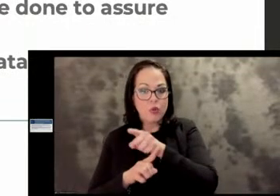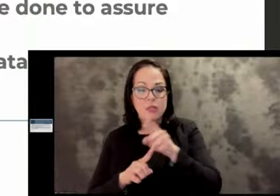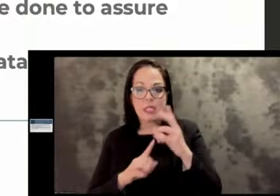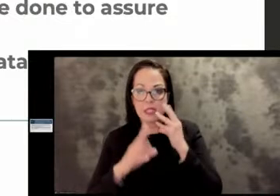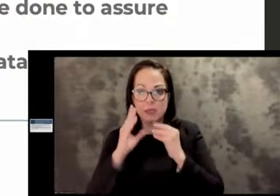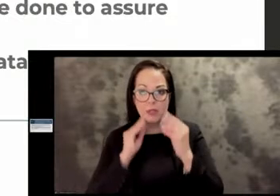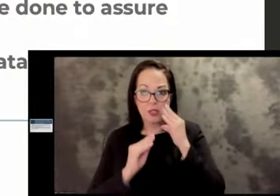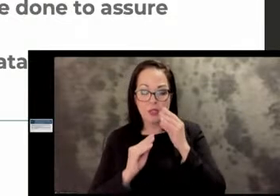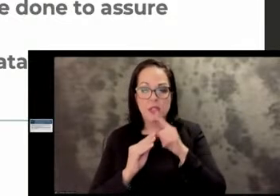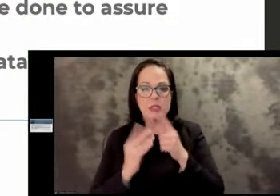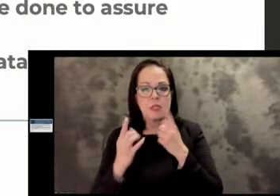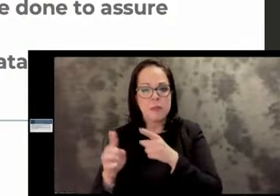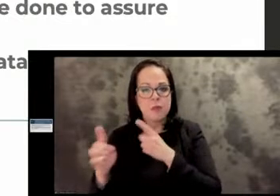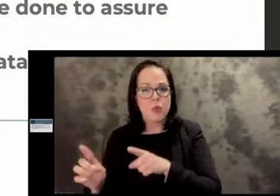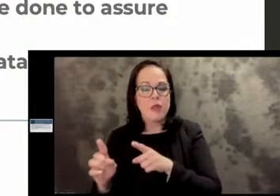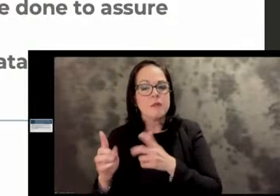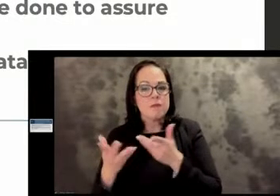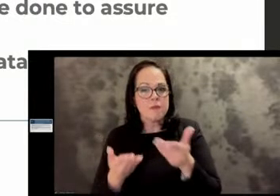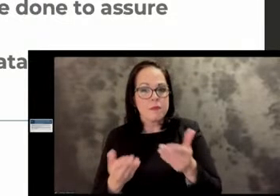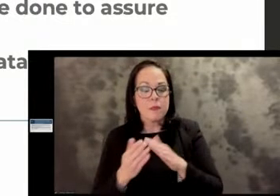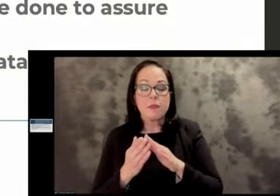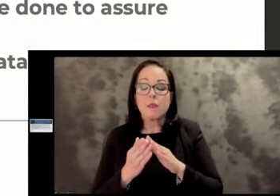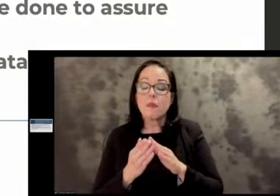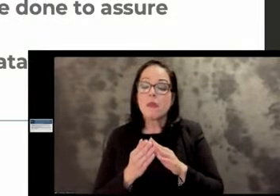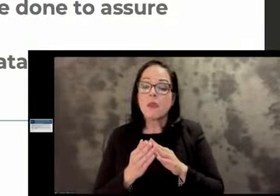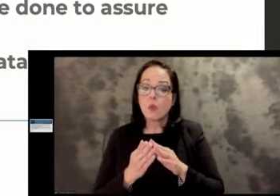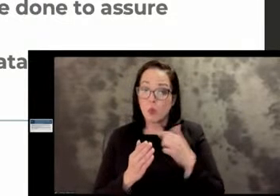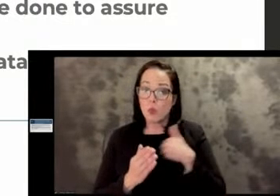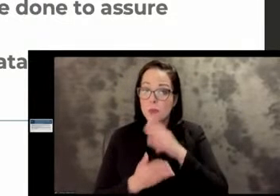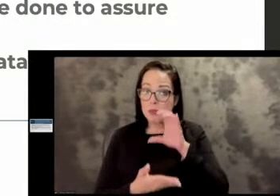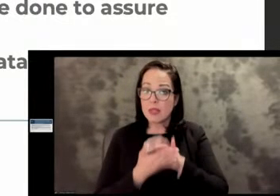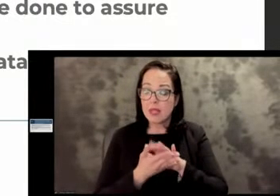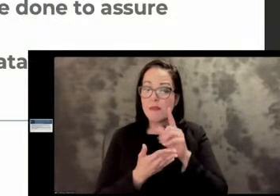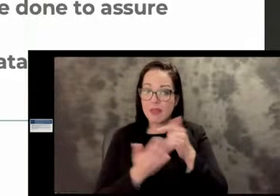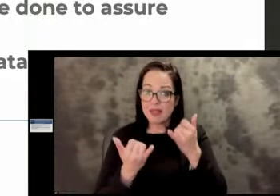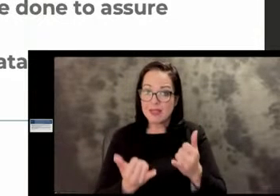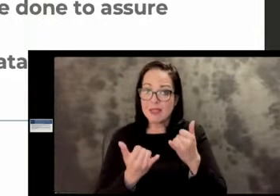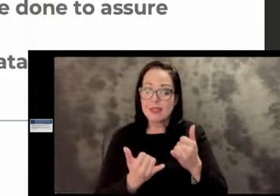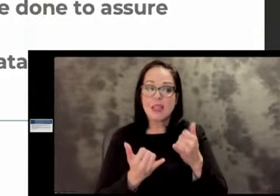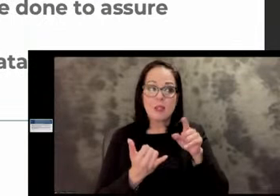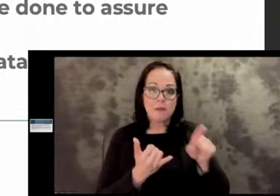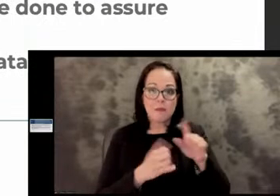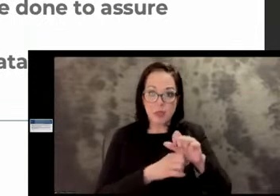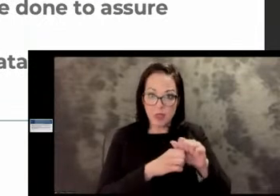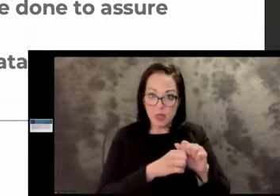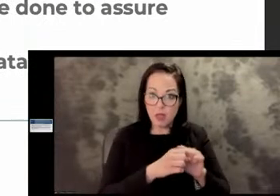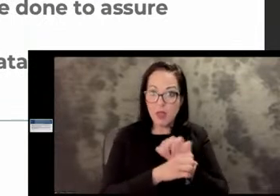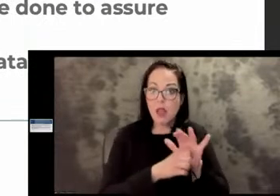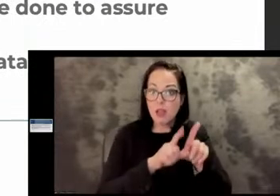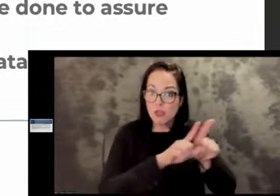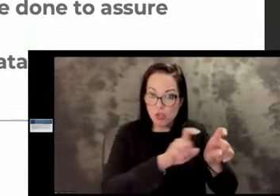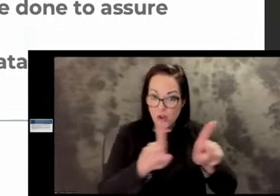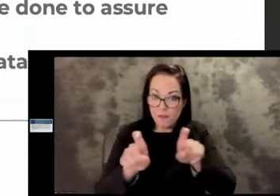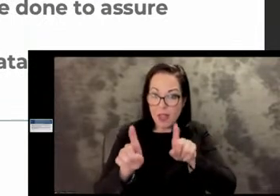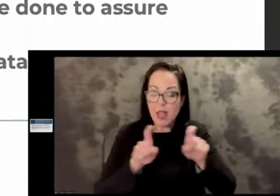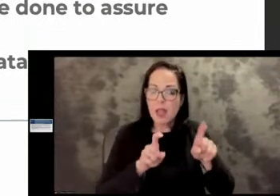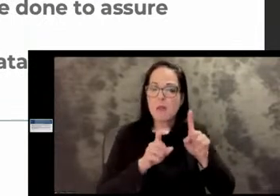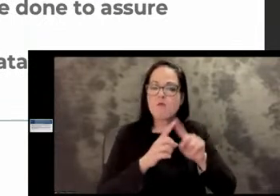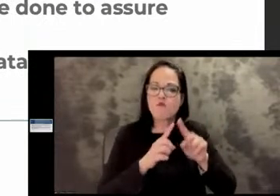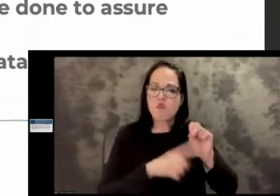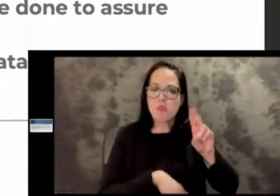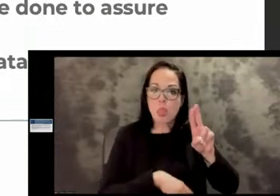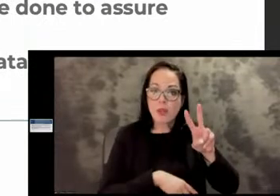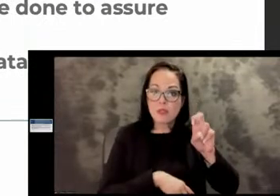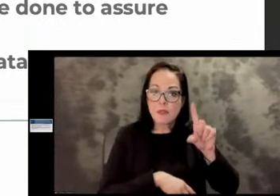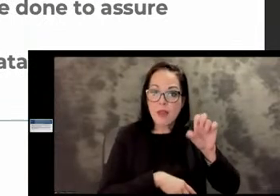outcomes. We believe that existing national surveys, such as the Behavioral Risk Factor Surveillance Survey, the National